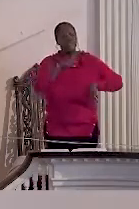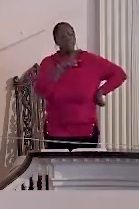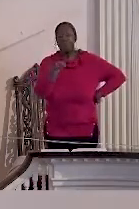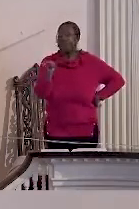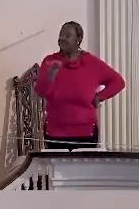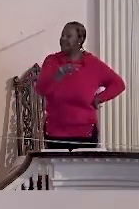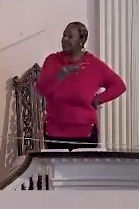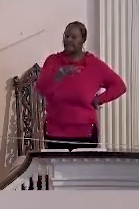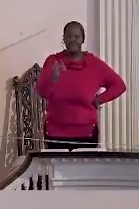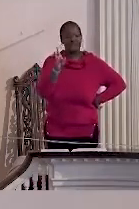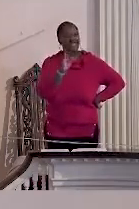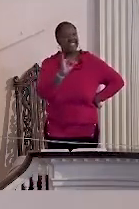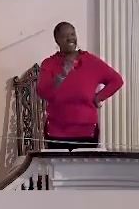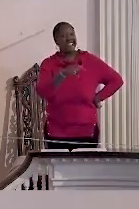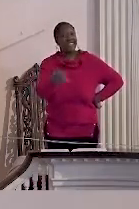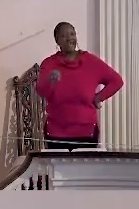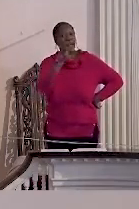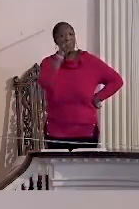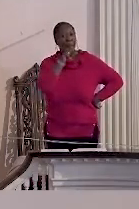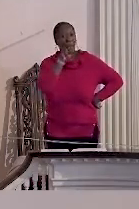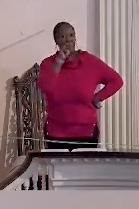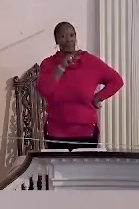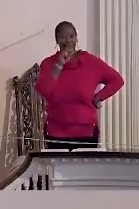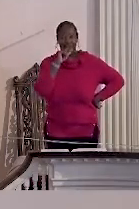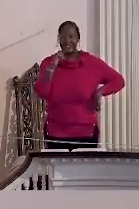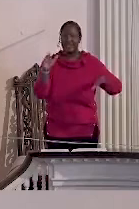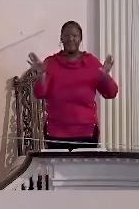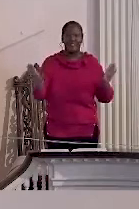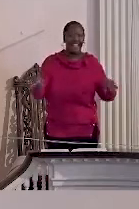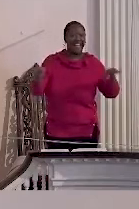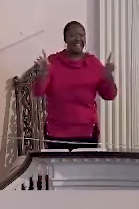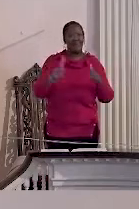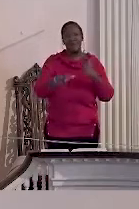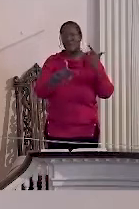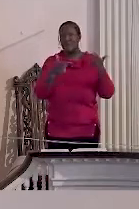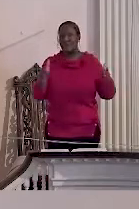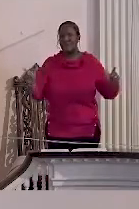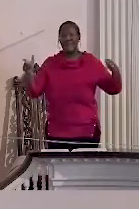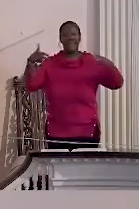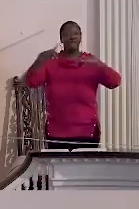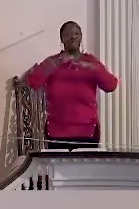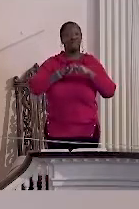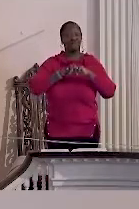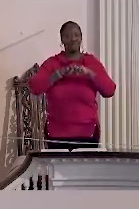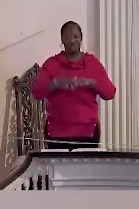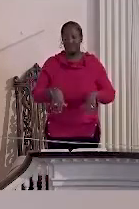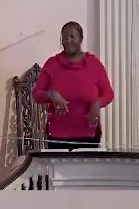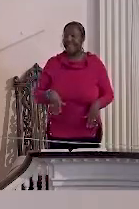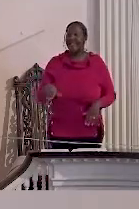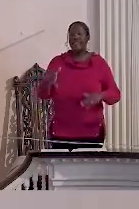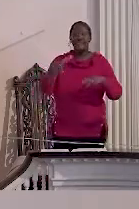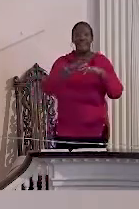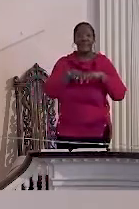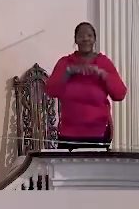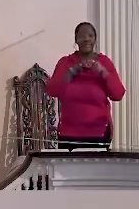into a very big nest. Now, after looking for a long time,